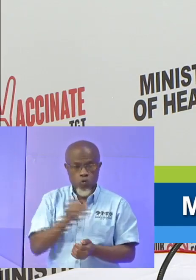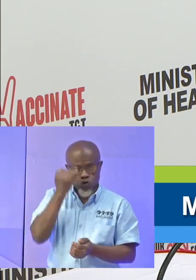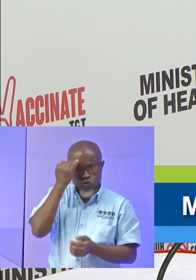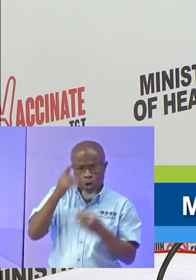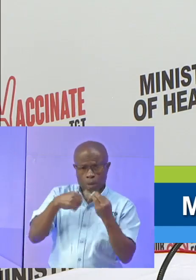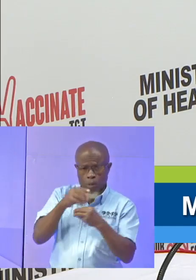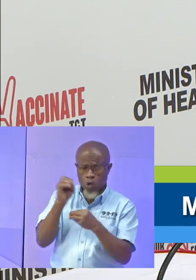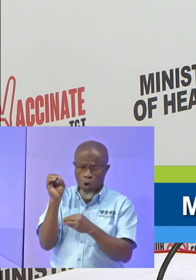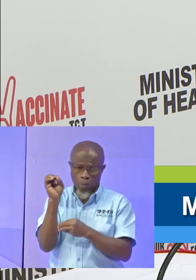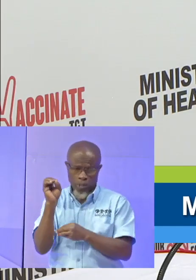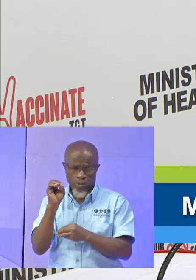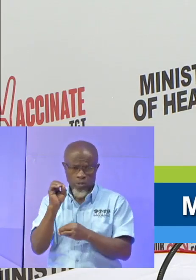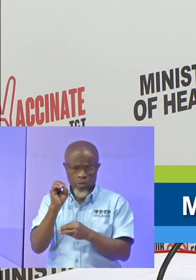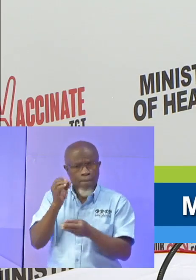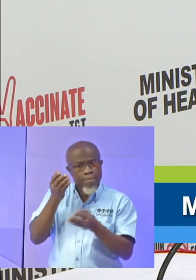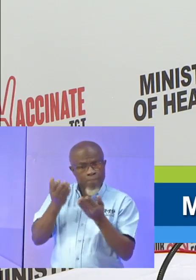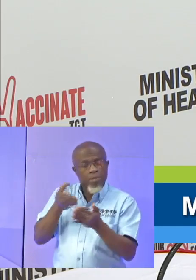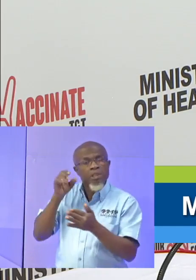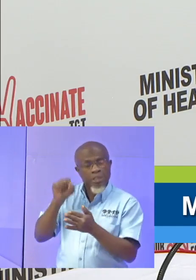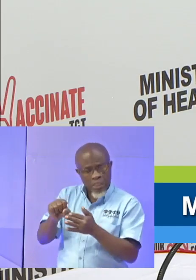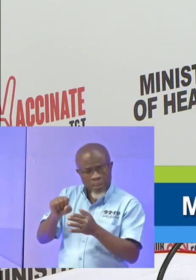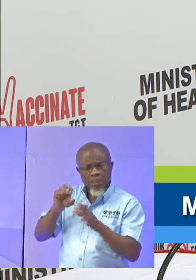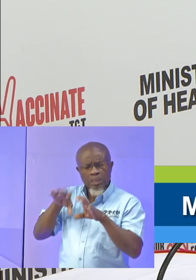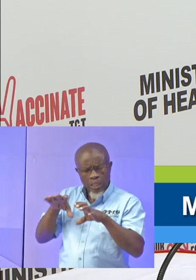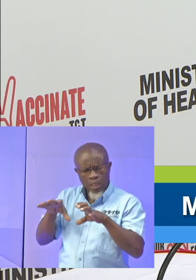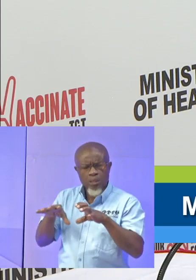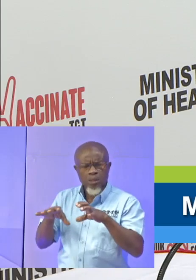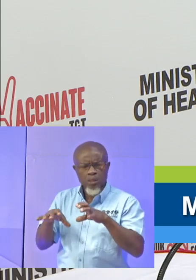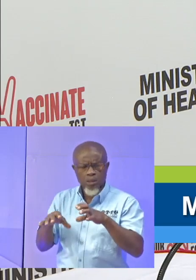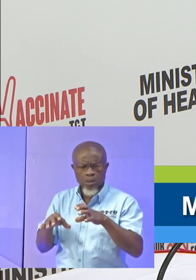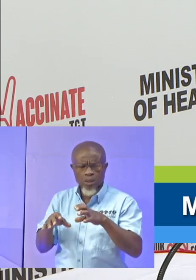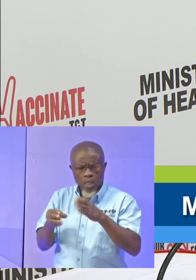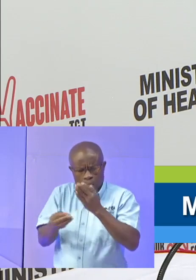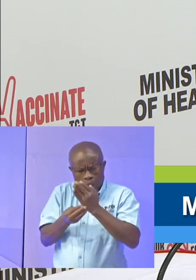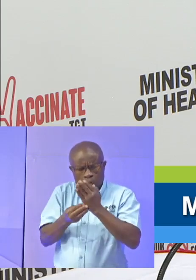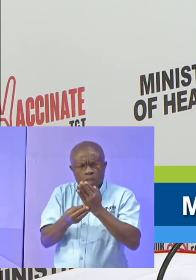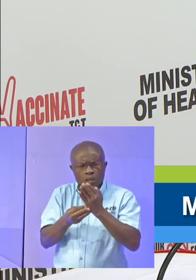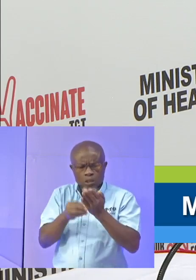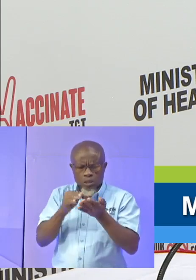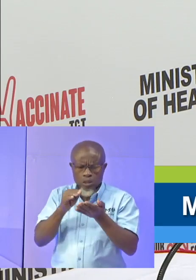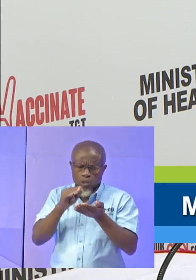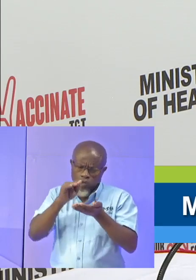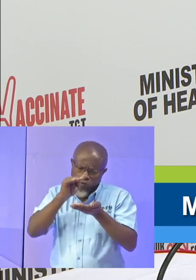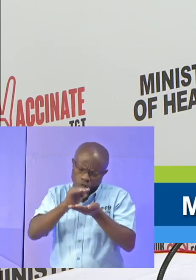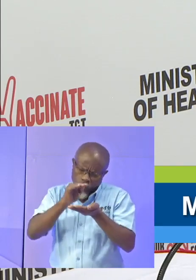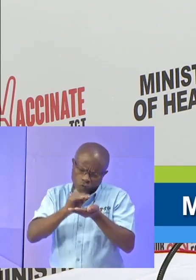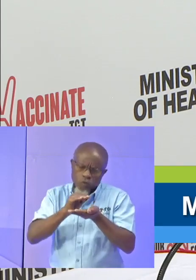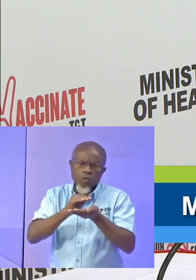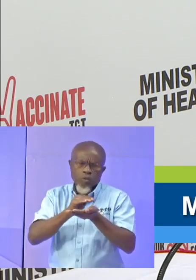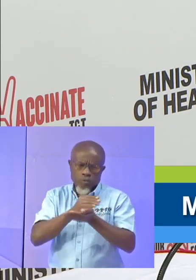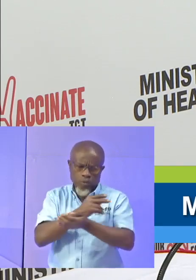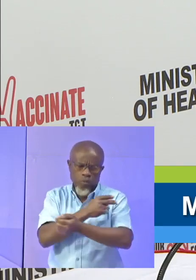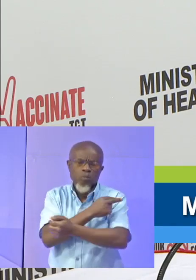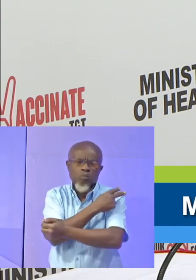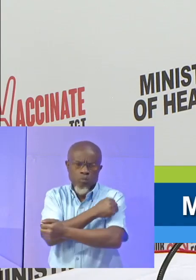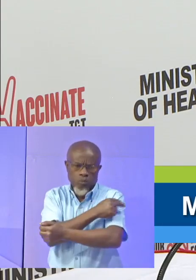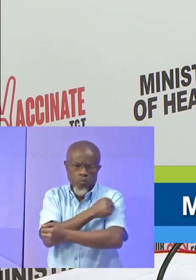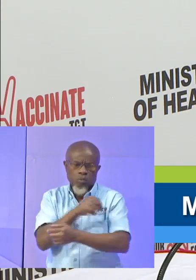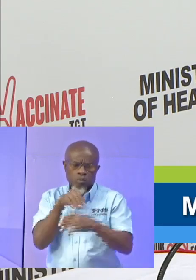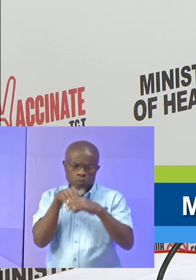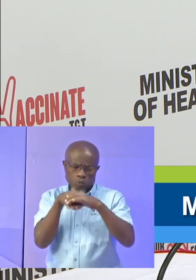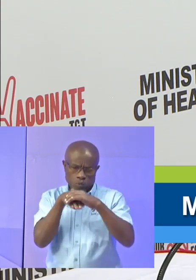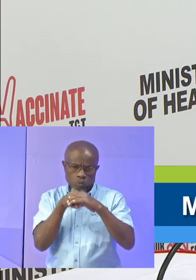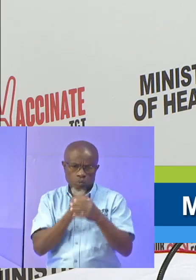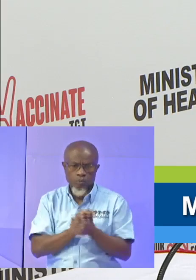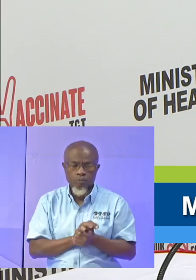be a contributing factor. The general state of vaccination in the country is also a contributing factor. The amount